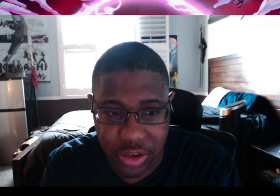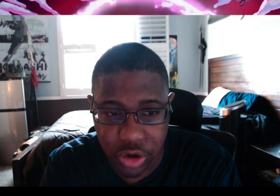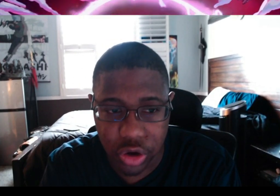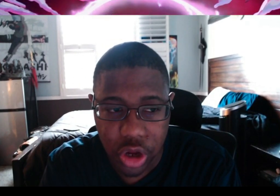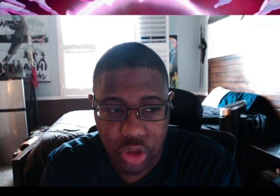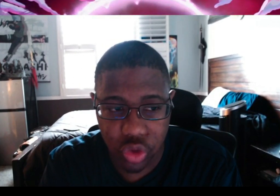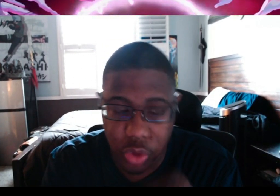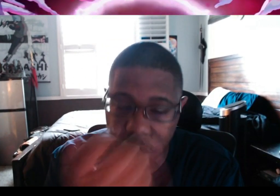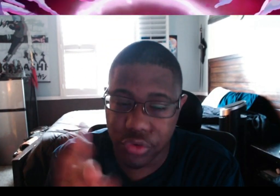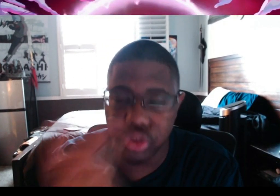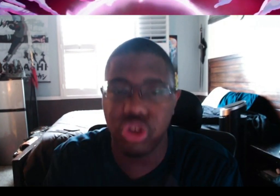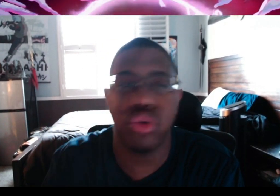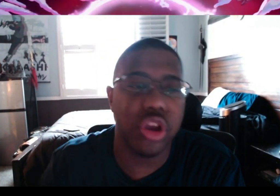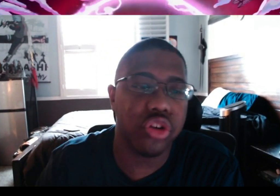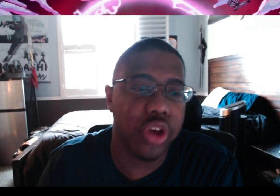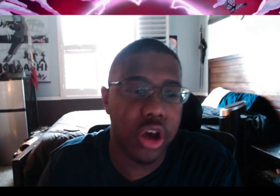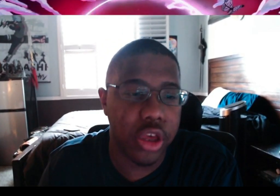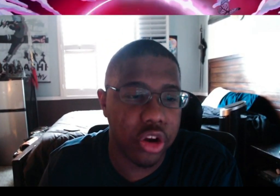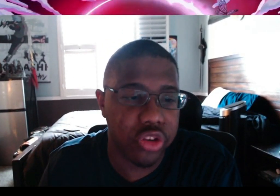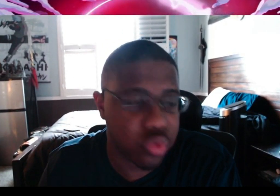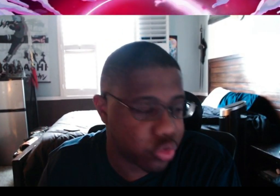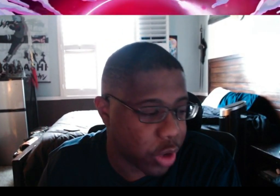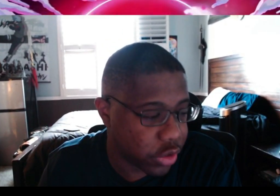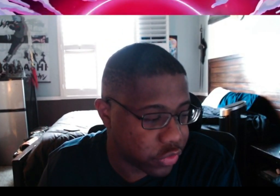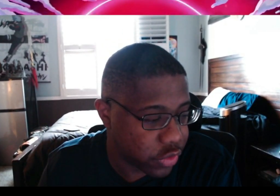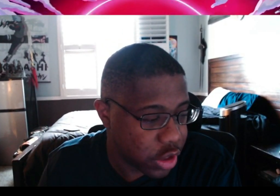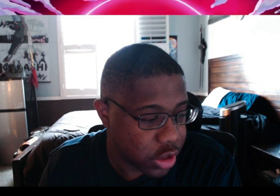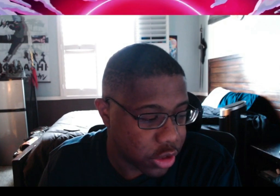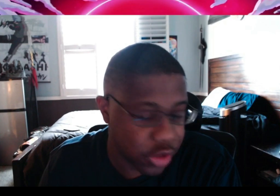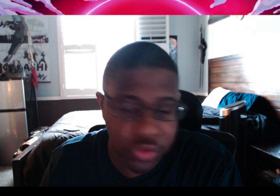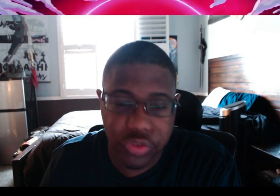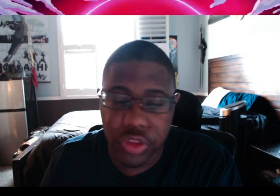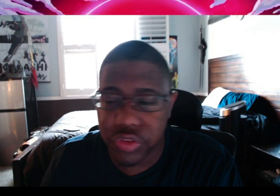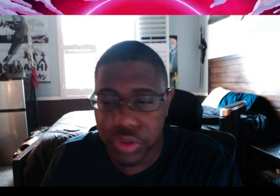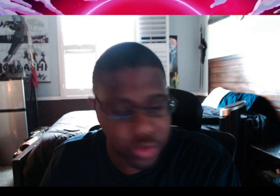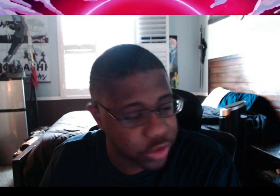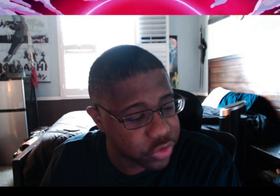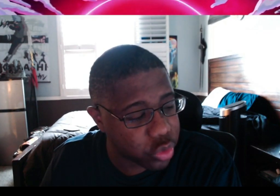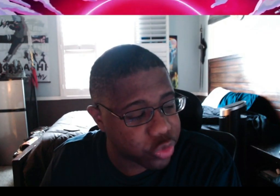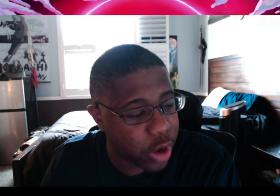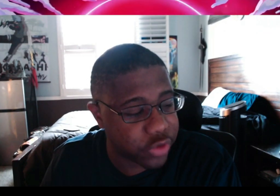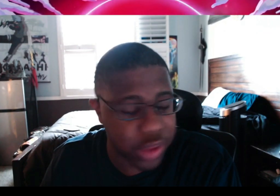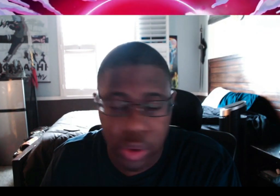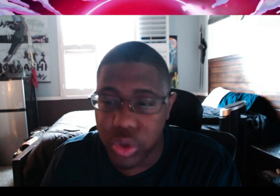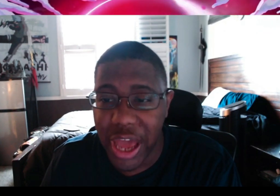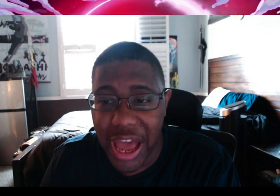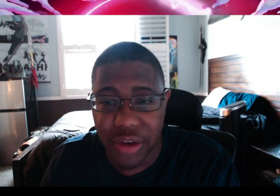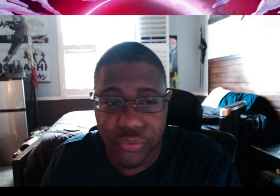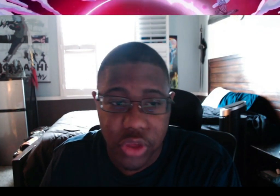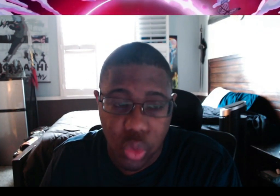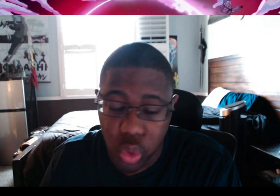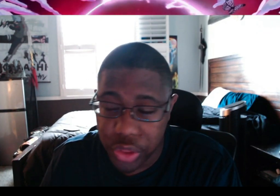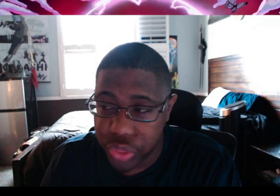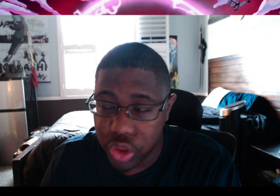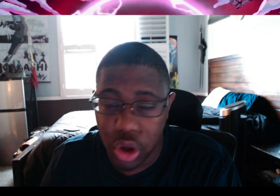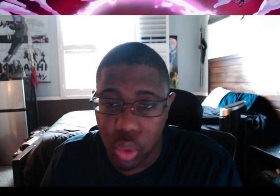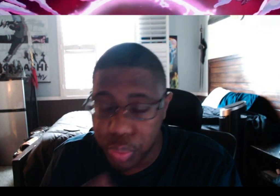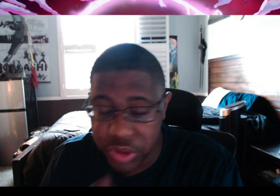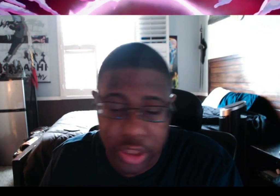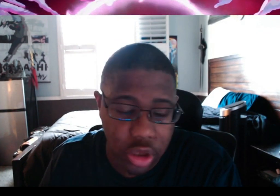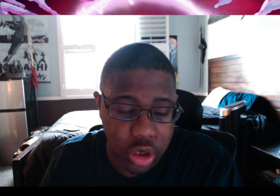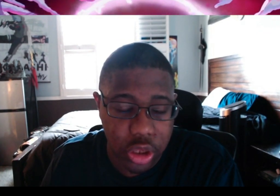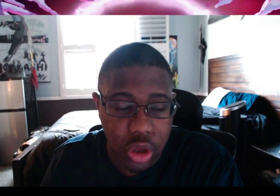hand here. So without further ado, here's his response. This is the response that we would have with, you